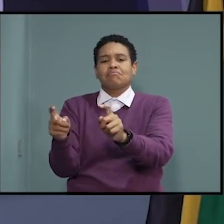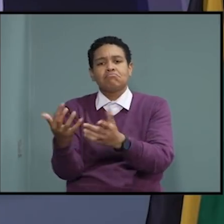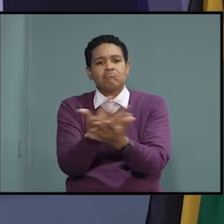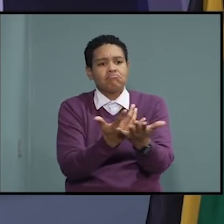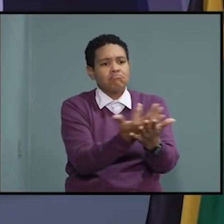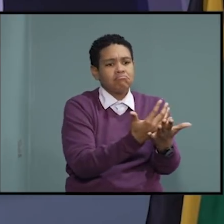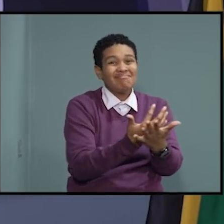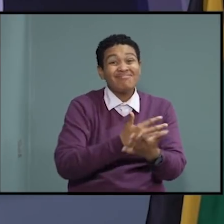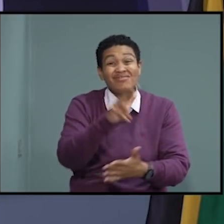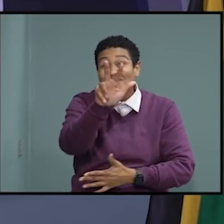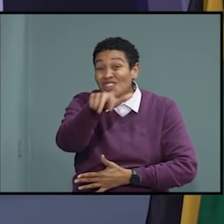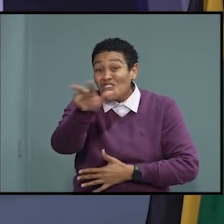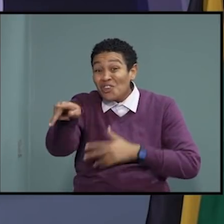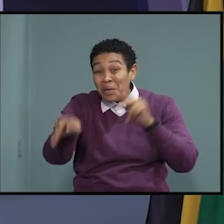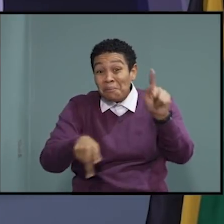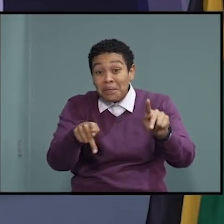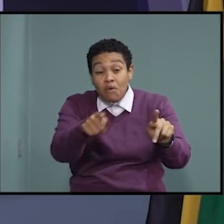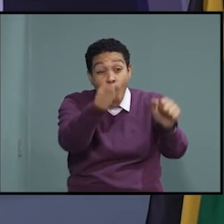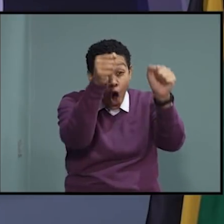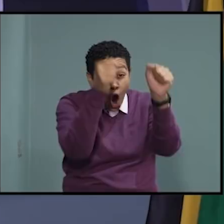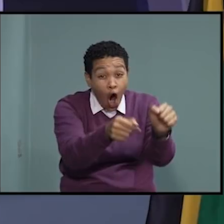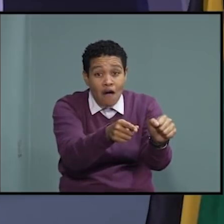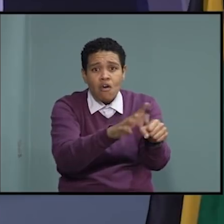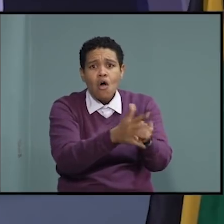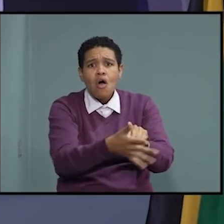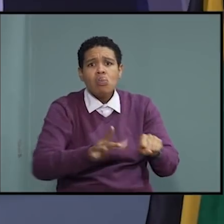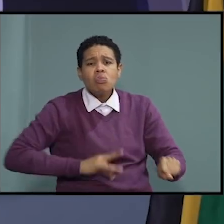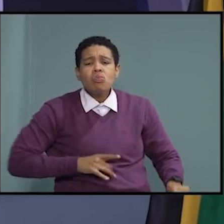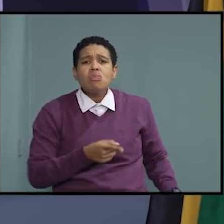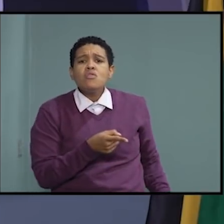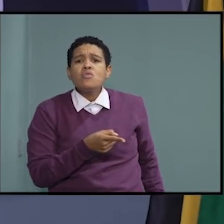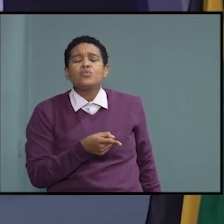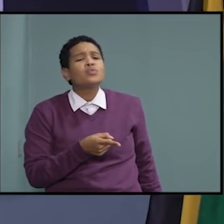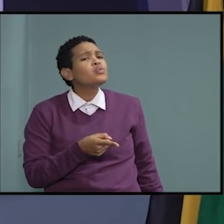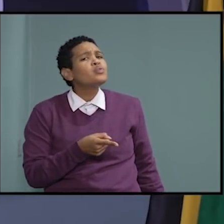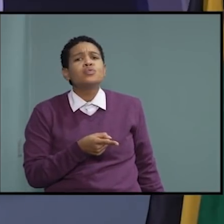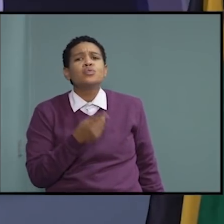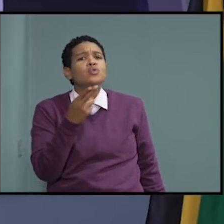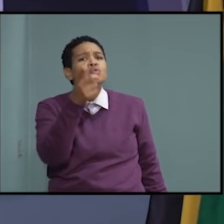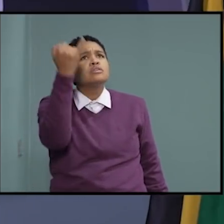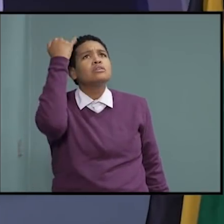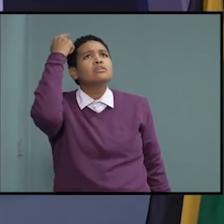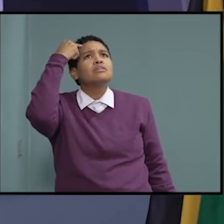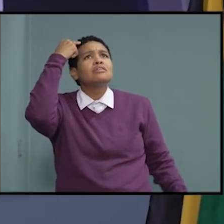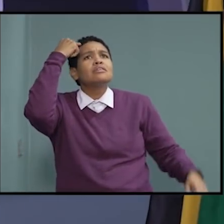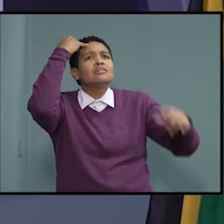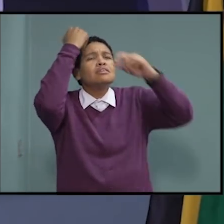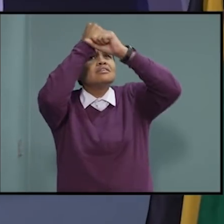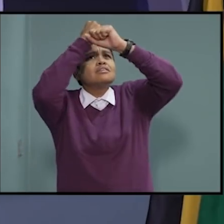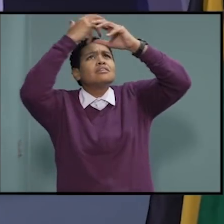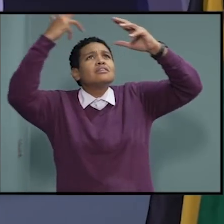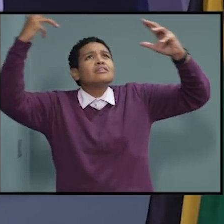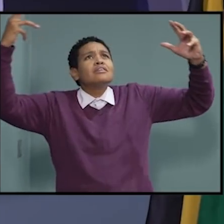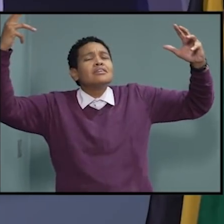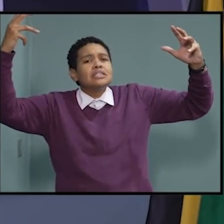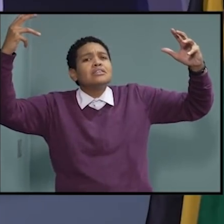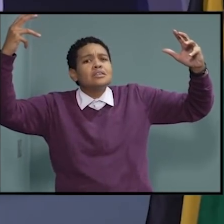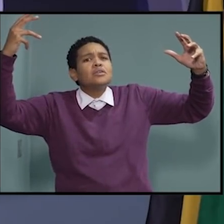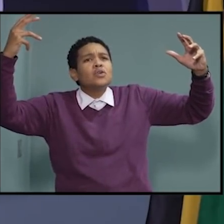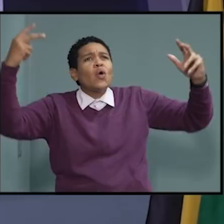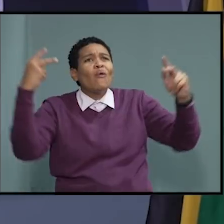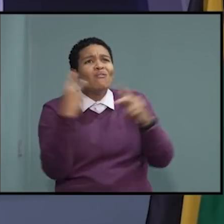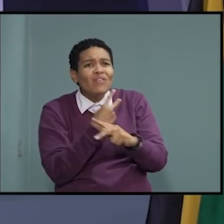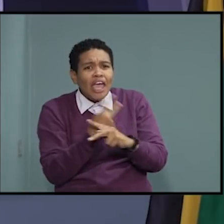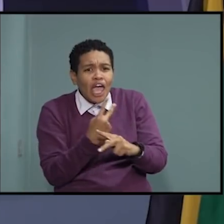And with 33 persons confirmed, you can use your own imagination to figure out